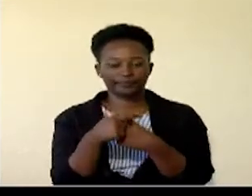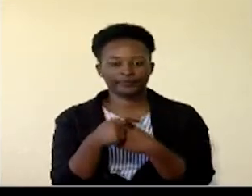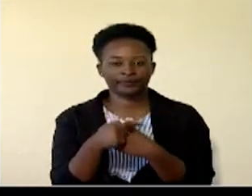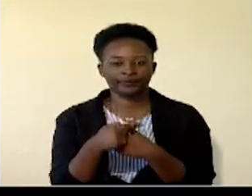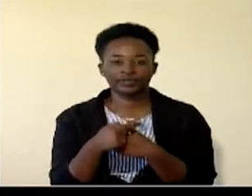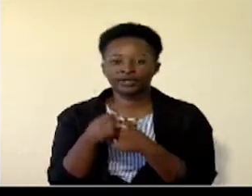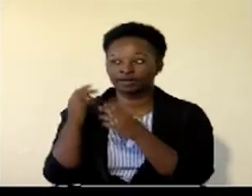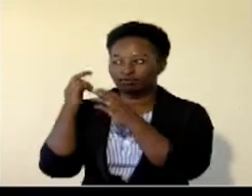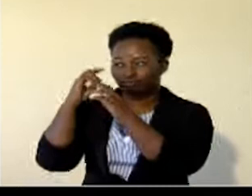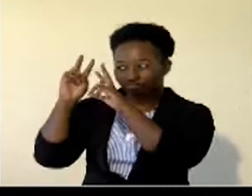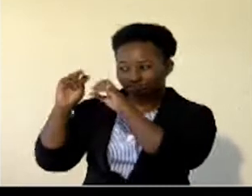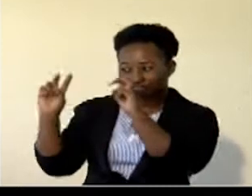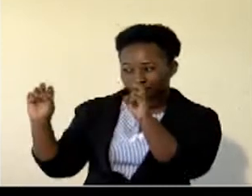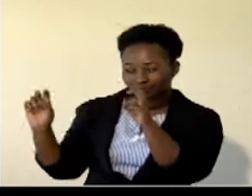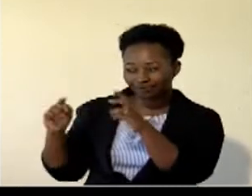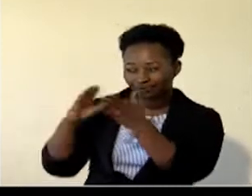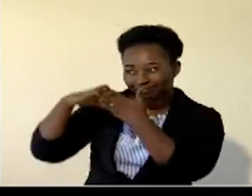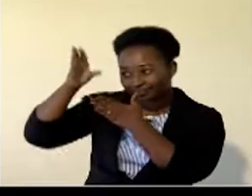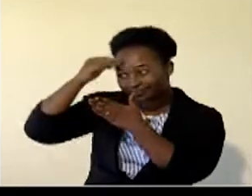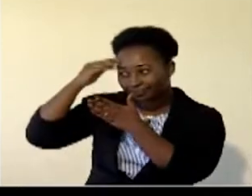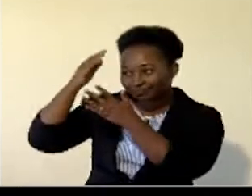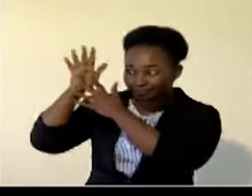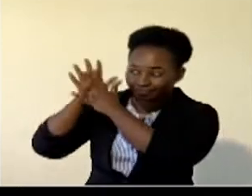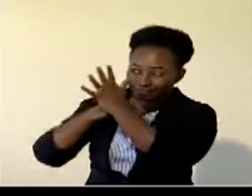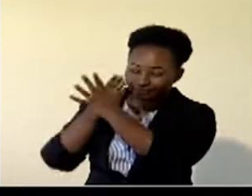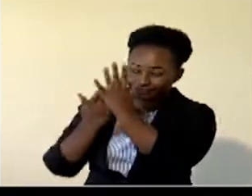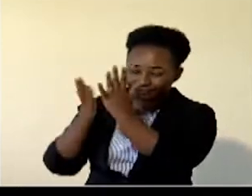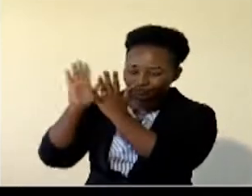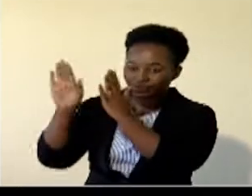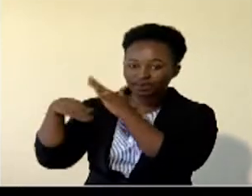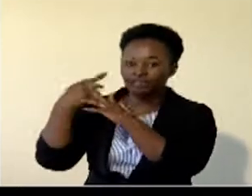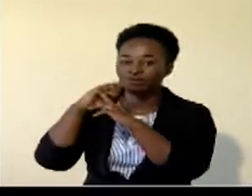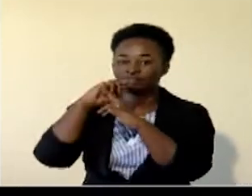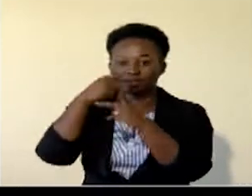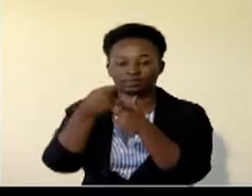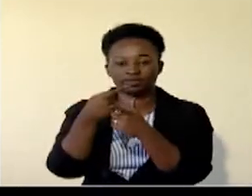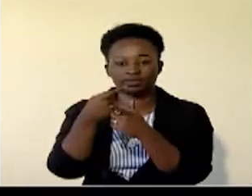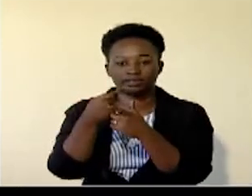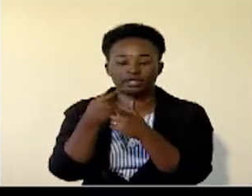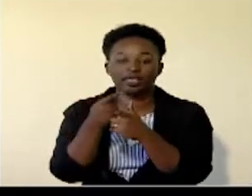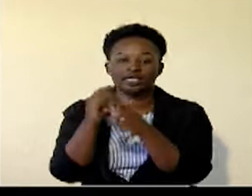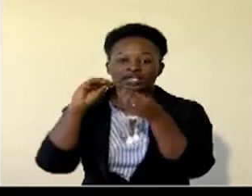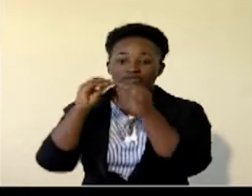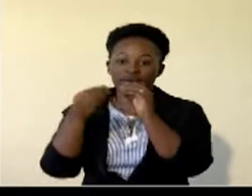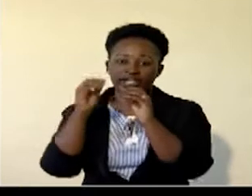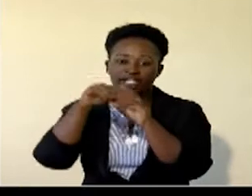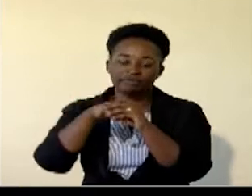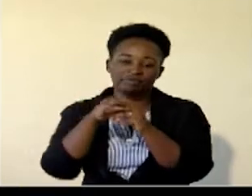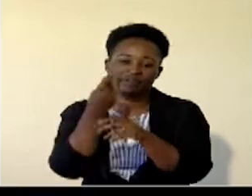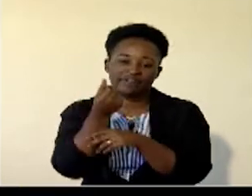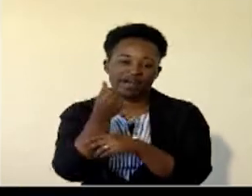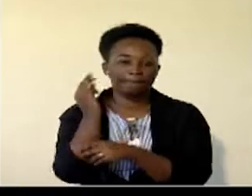study the following table and answer questions which follow. Figures are in million francs. We have